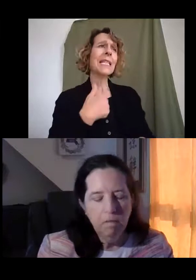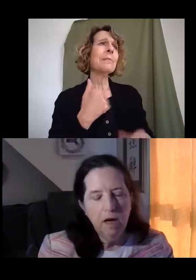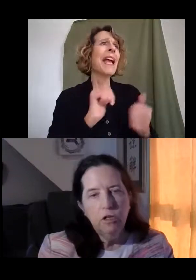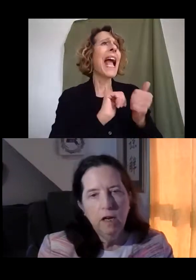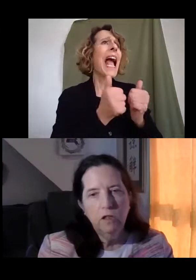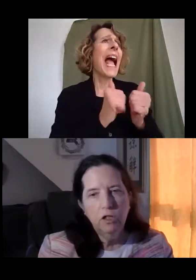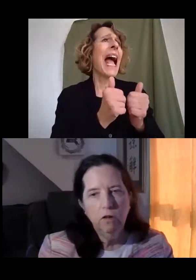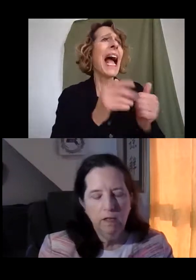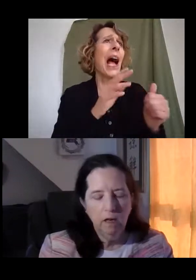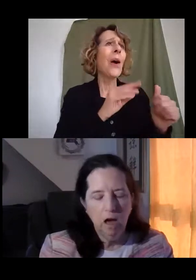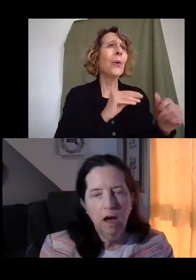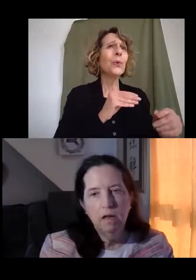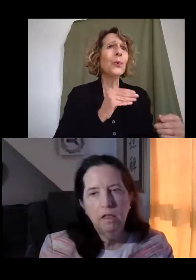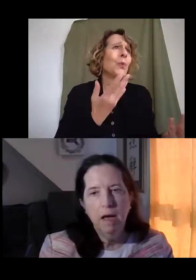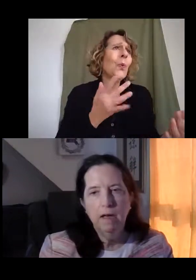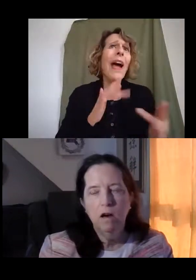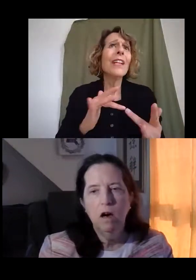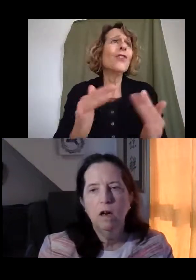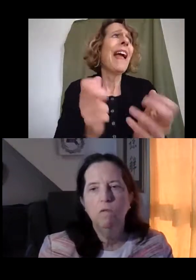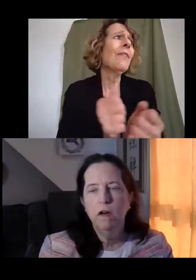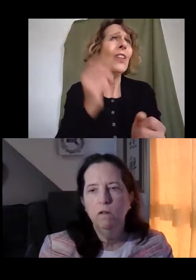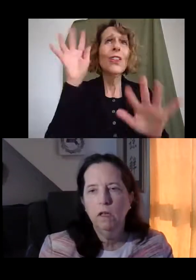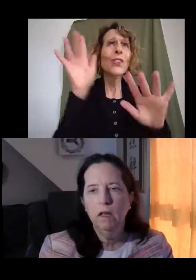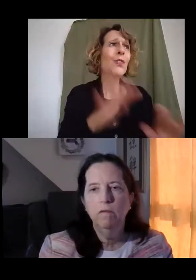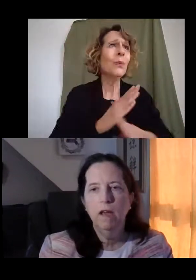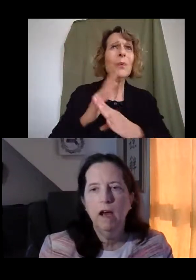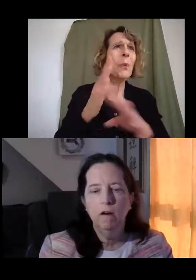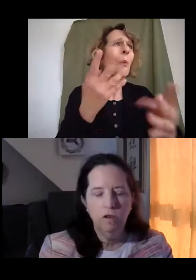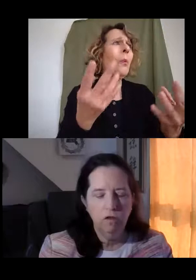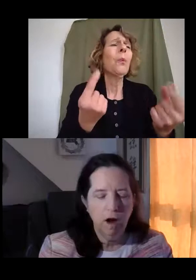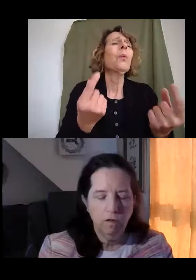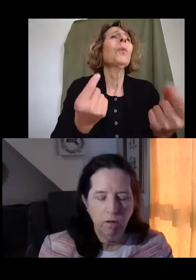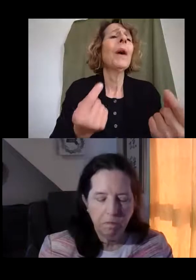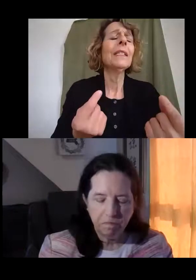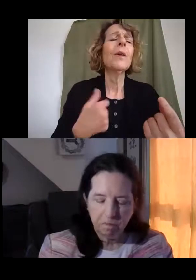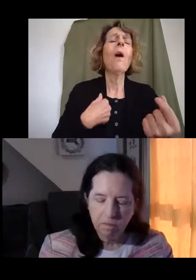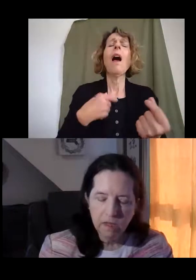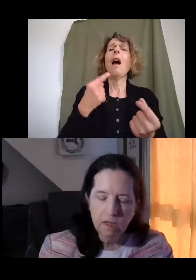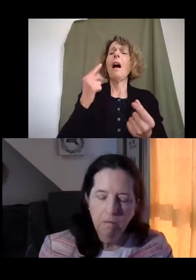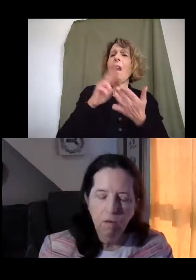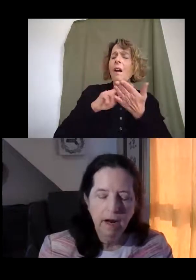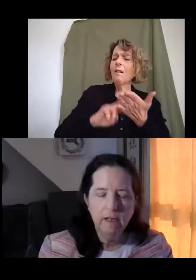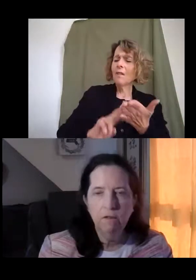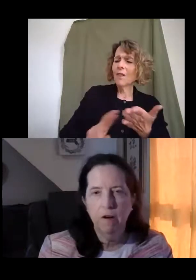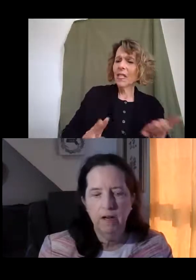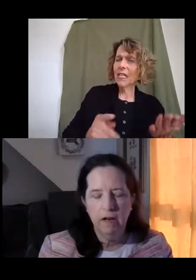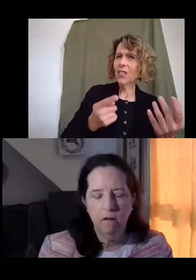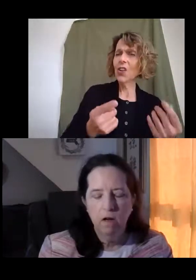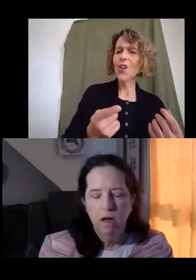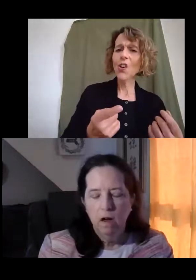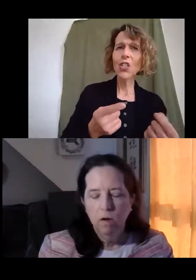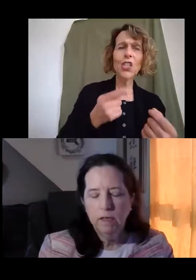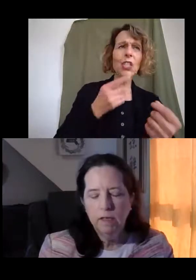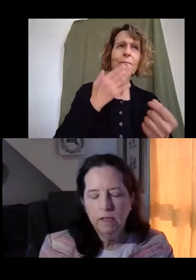wasn't much, and there still isn't a lot, dependent on where you live and how you travel. But what I did find